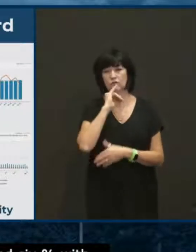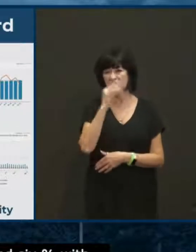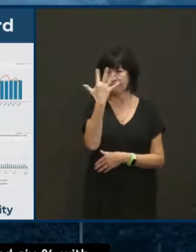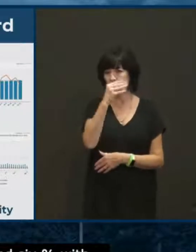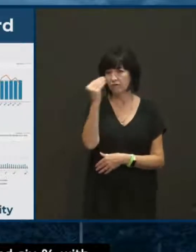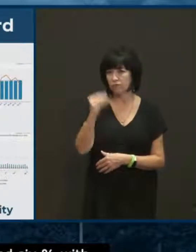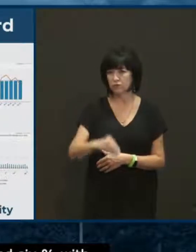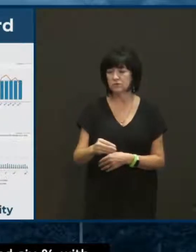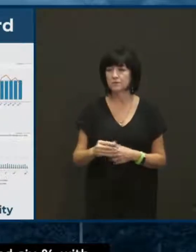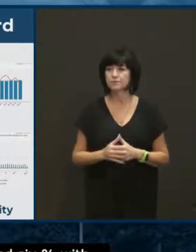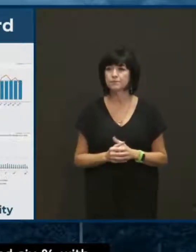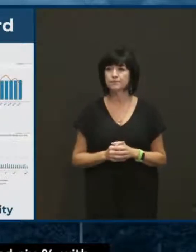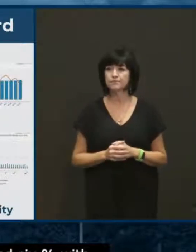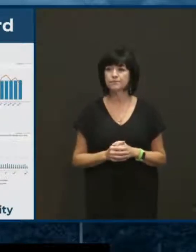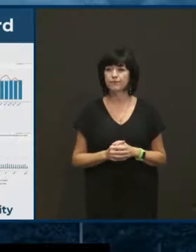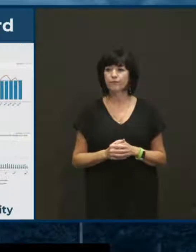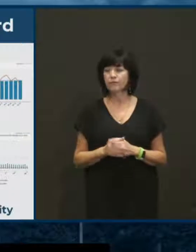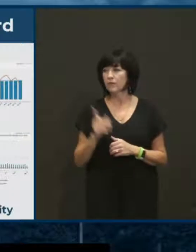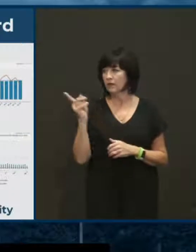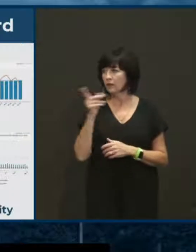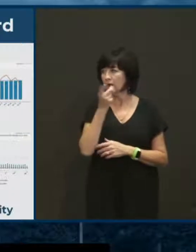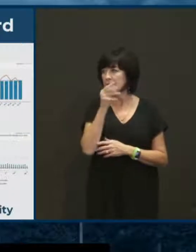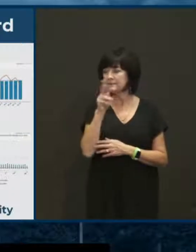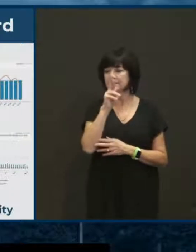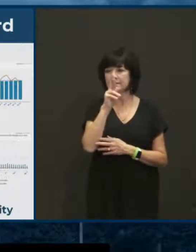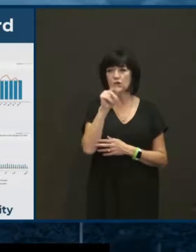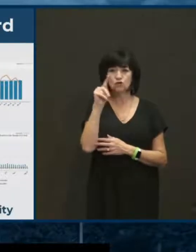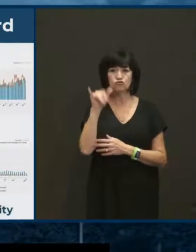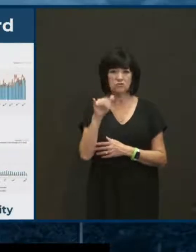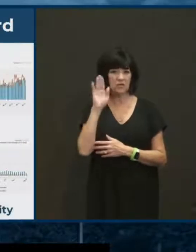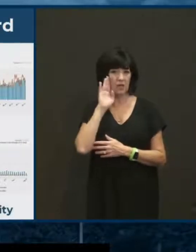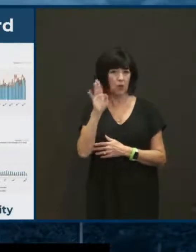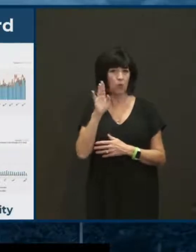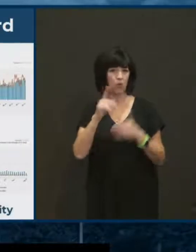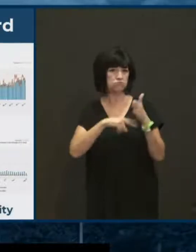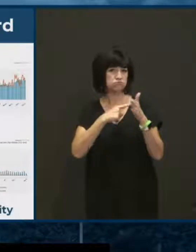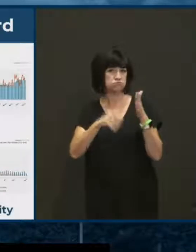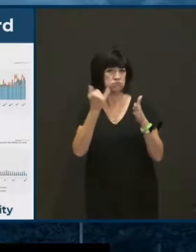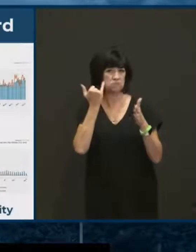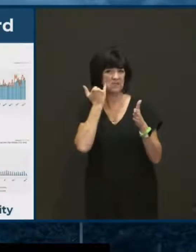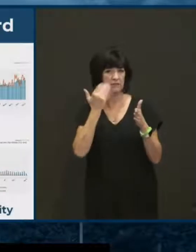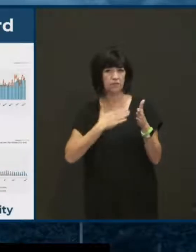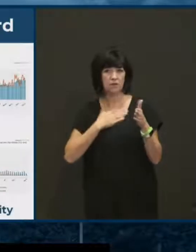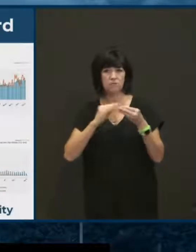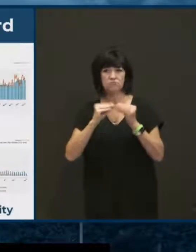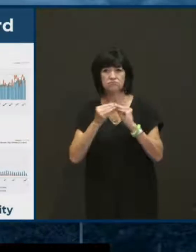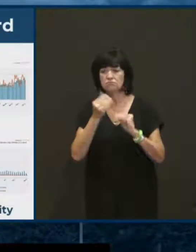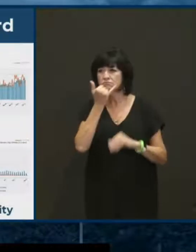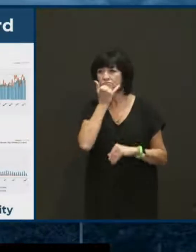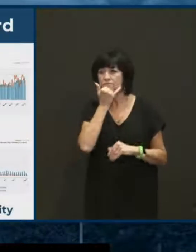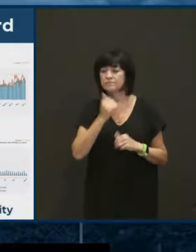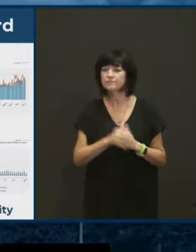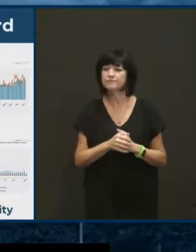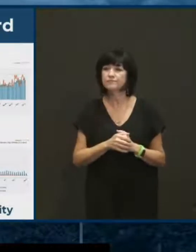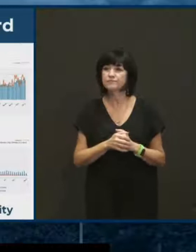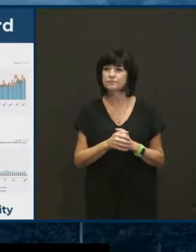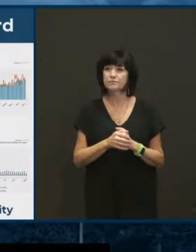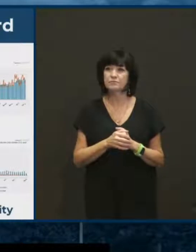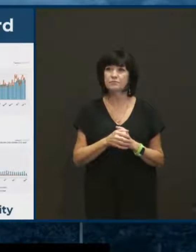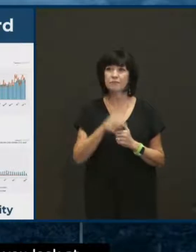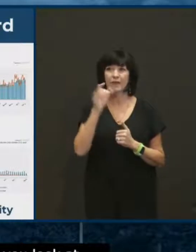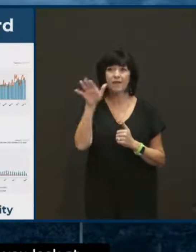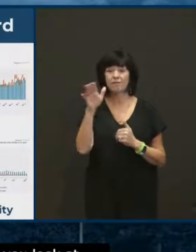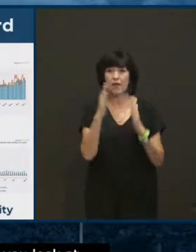I'm sure that Dr. Rattay will correct that if need be. If we look at the 90-day view, you can see where we really